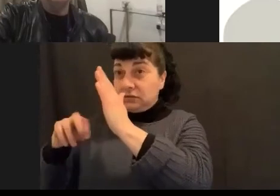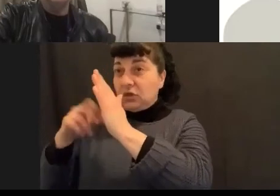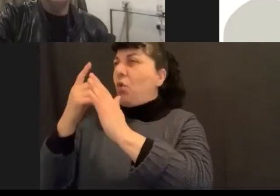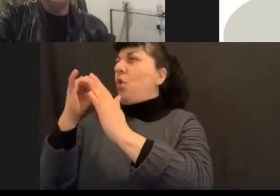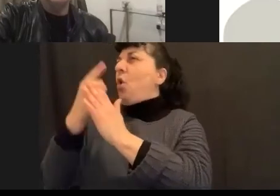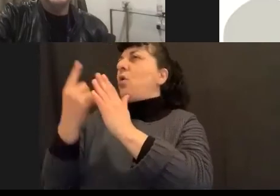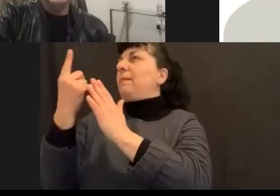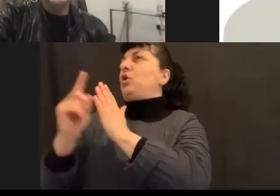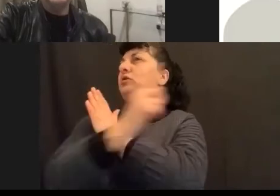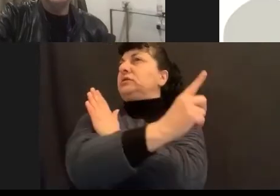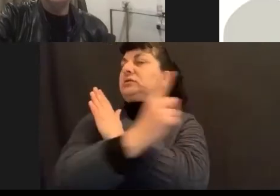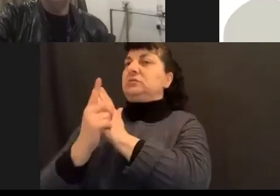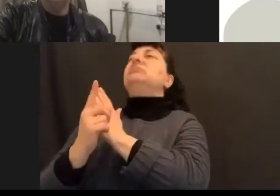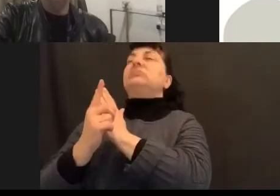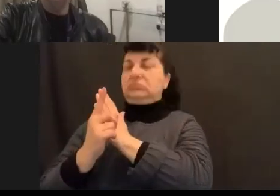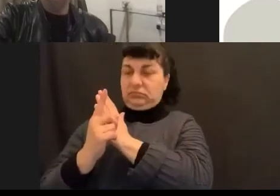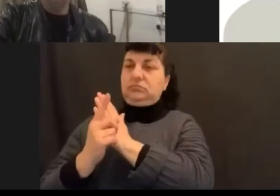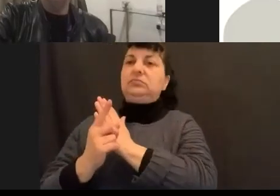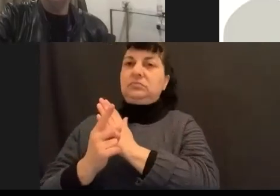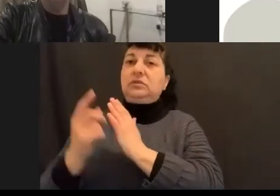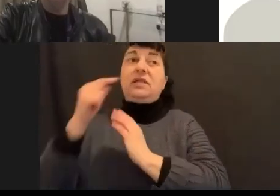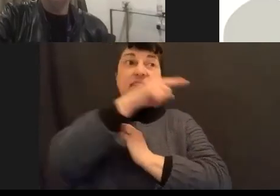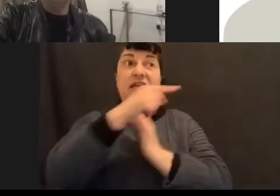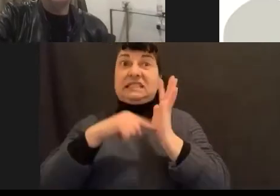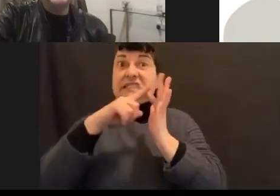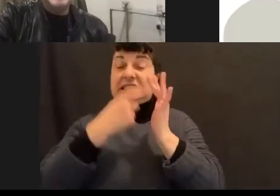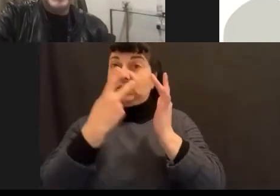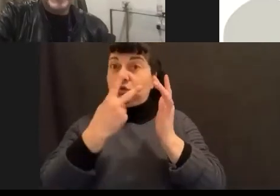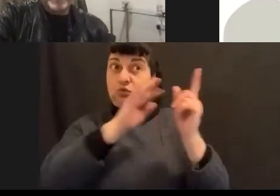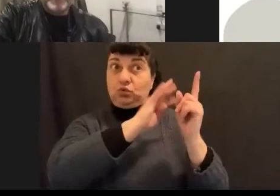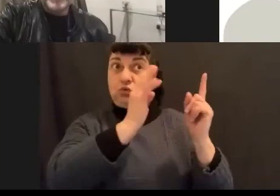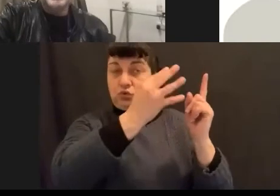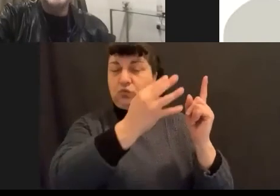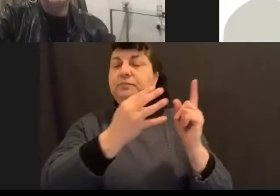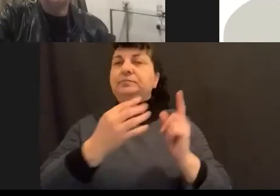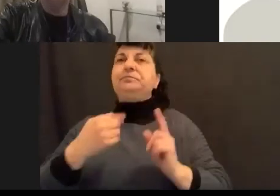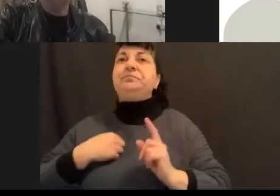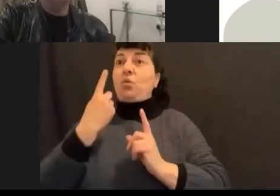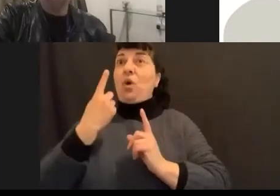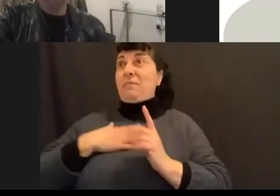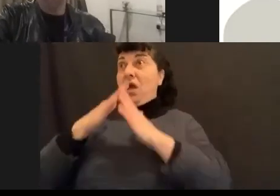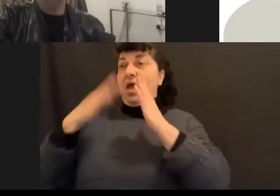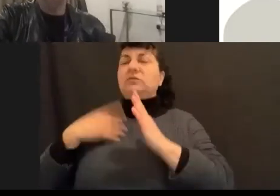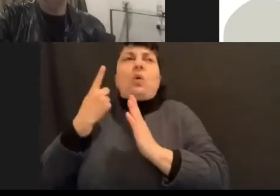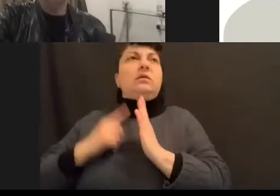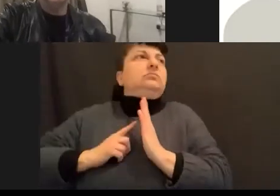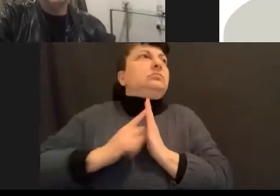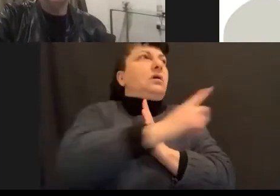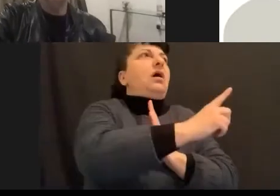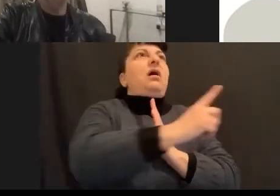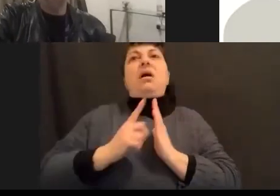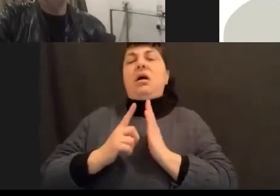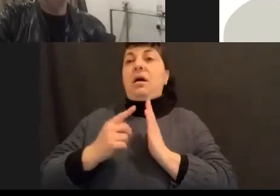Only the person who attended the tier 2. They should go straight to test. Then they should go and lock themselves in their bedroom, or as best they